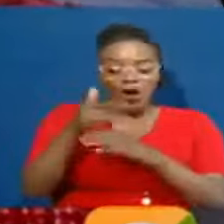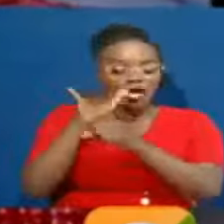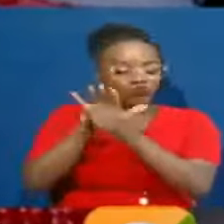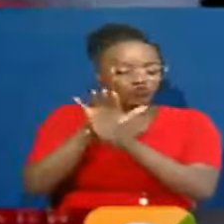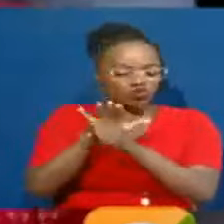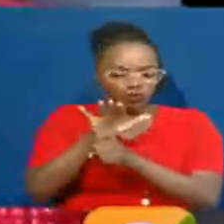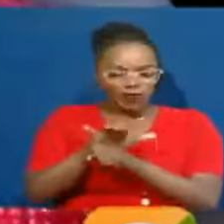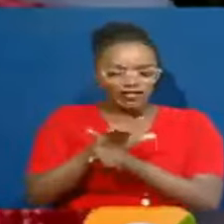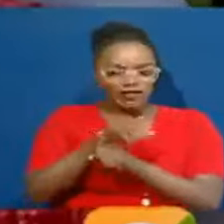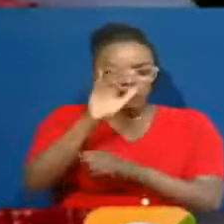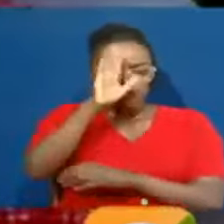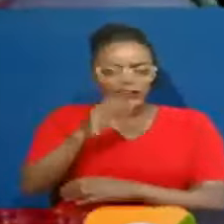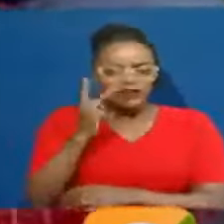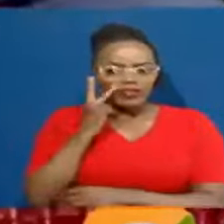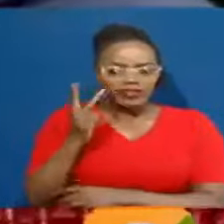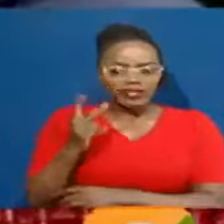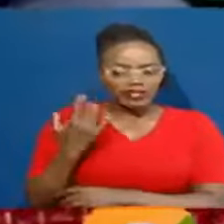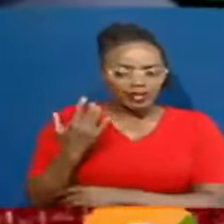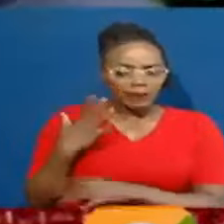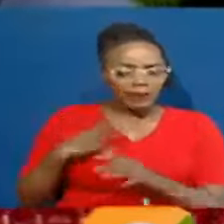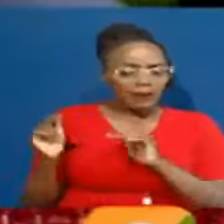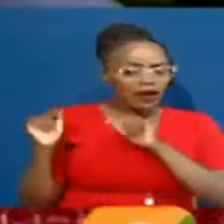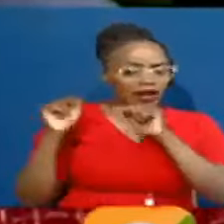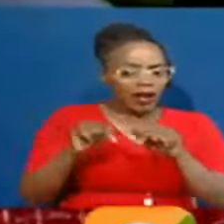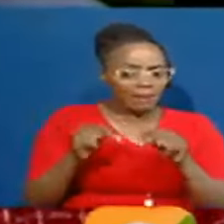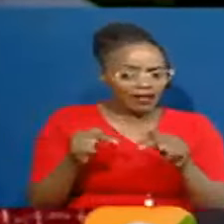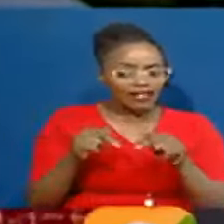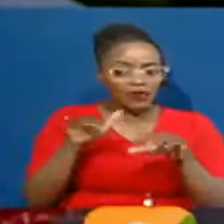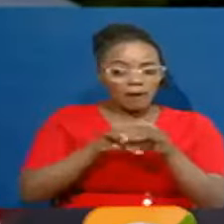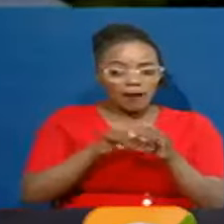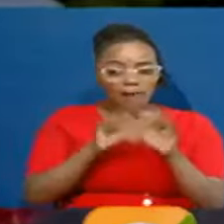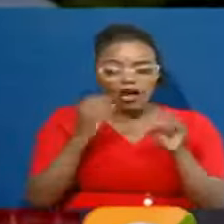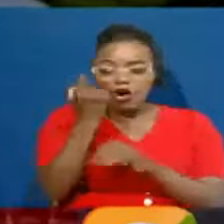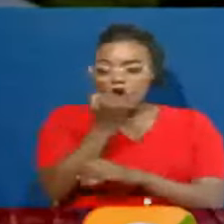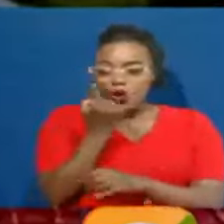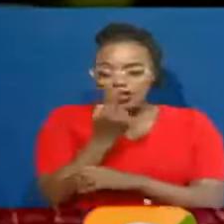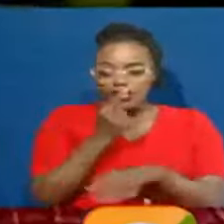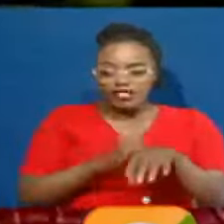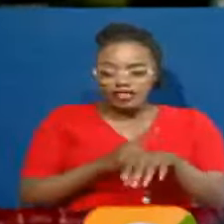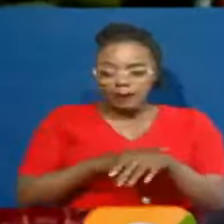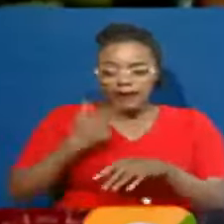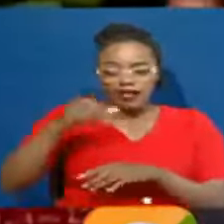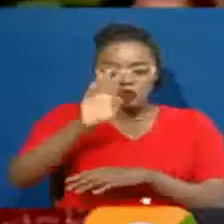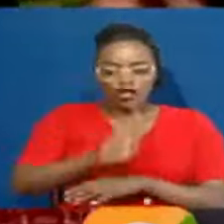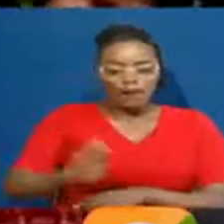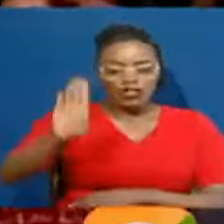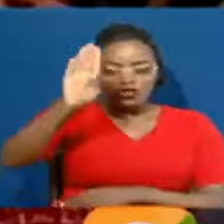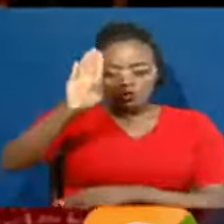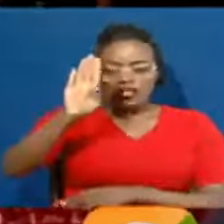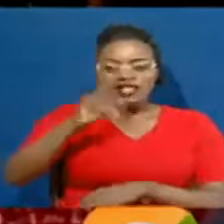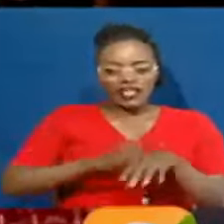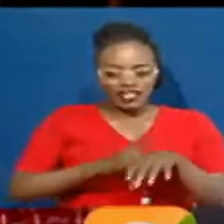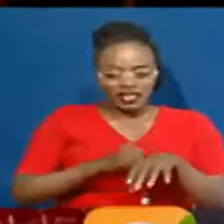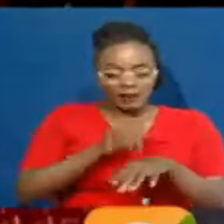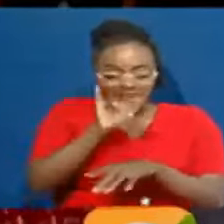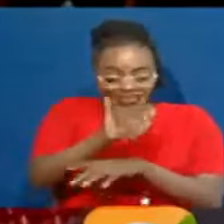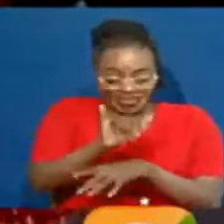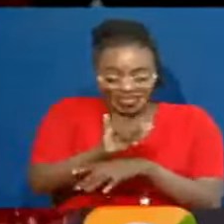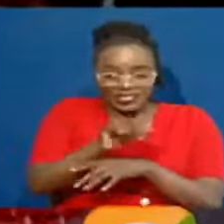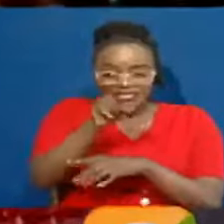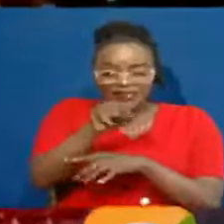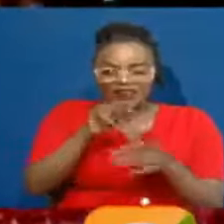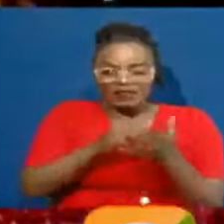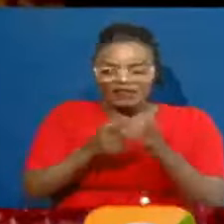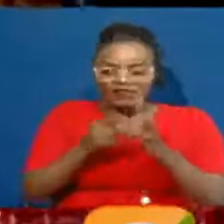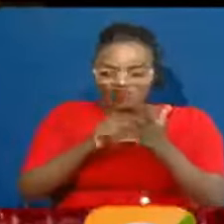overwhelming. Never have we ever seen such kind of turn up, apart from when we are being sworn in. And therefore, this was